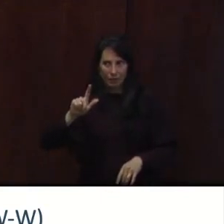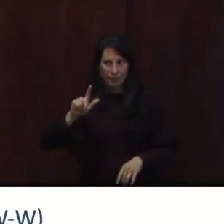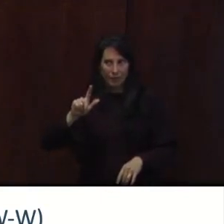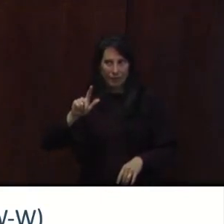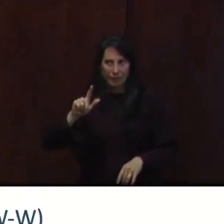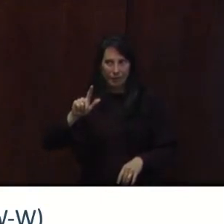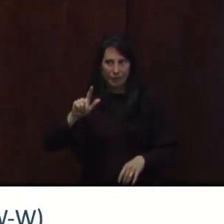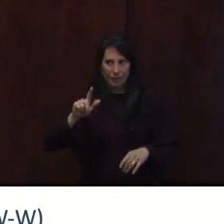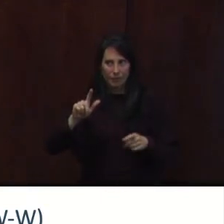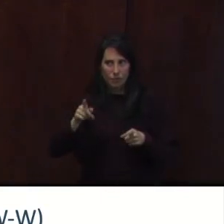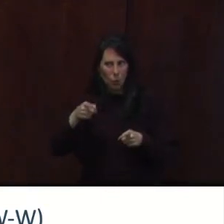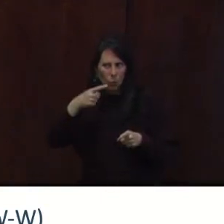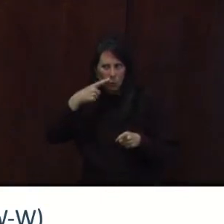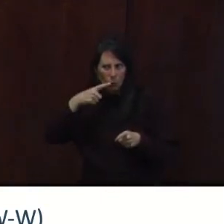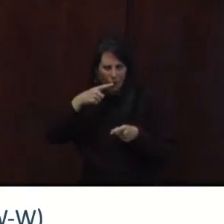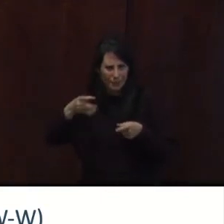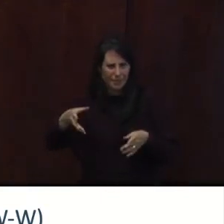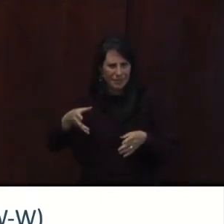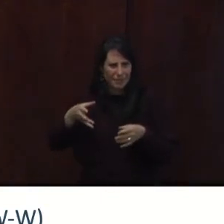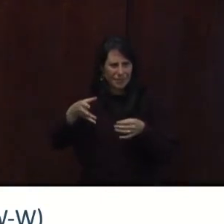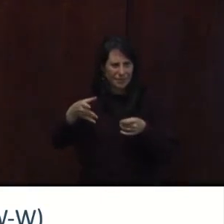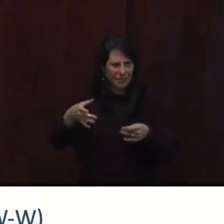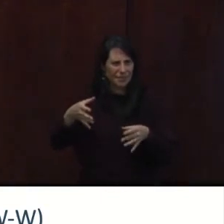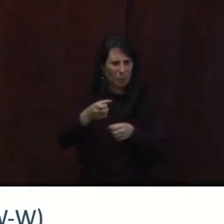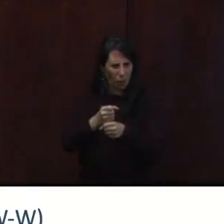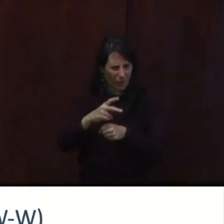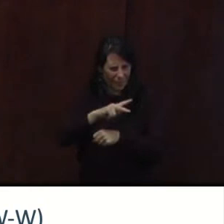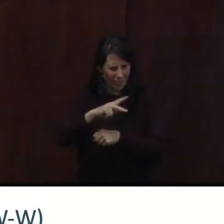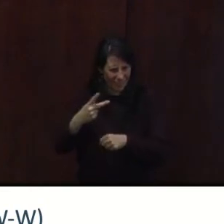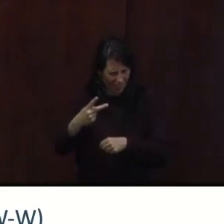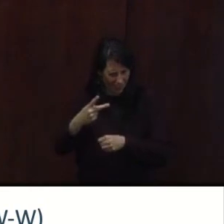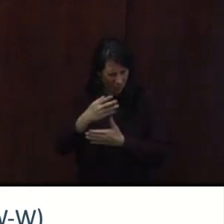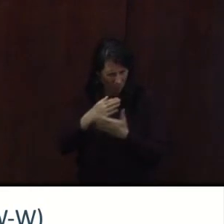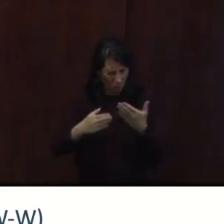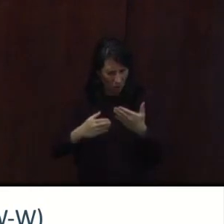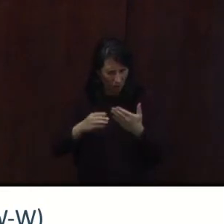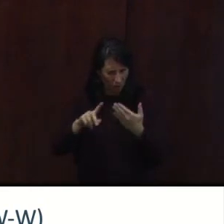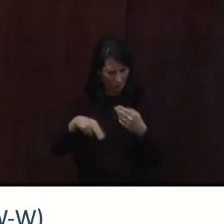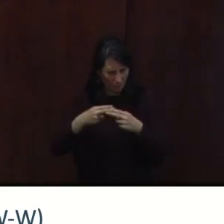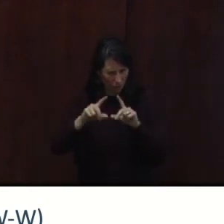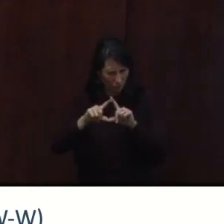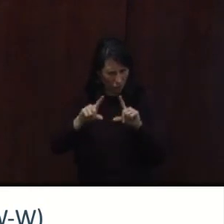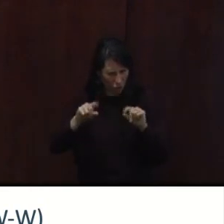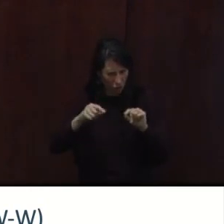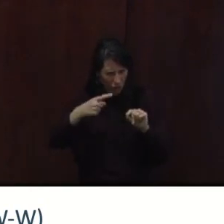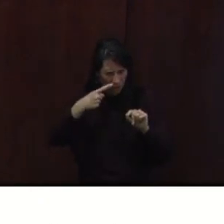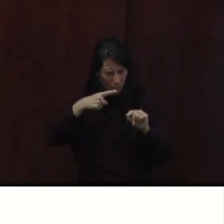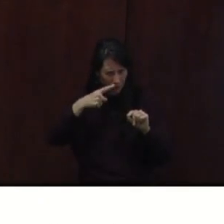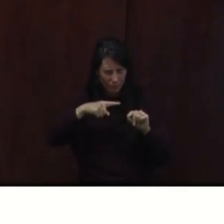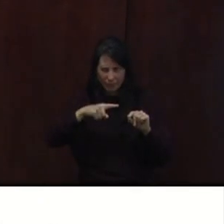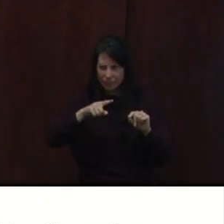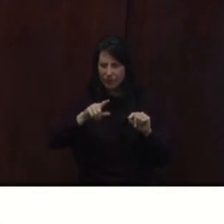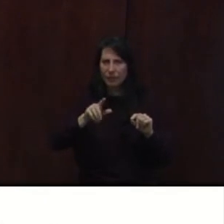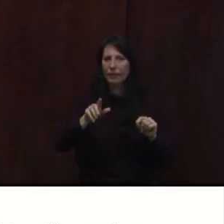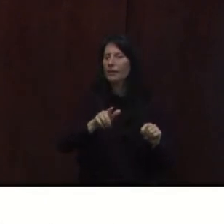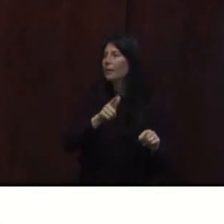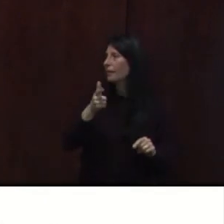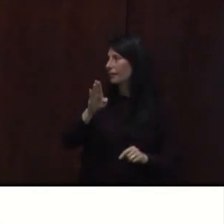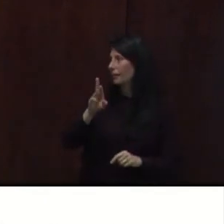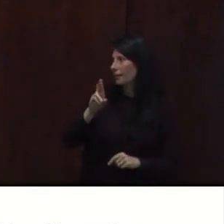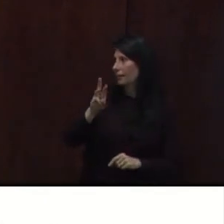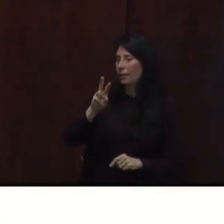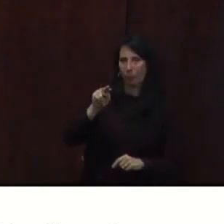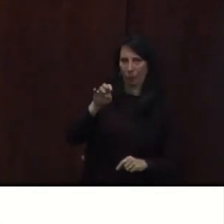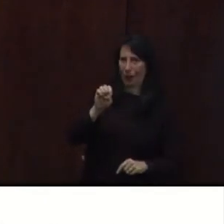would you summarize that point again on the second dose card? It's like a doctor's appointment card that you'll get when you leave. So let me see if I got this